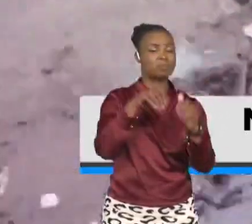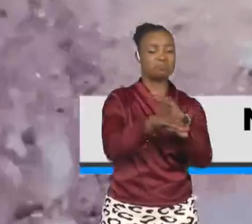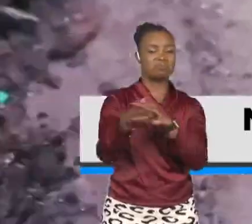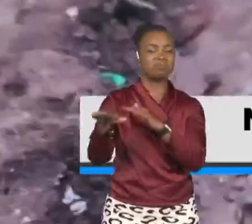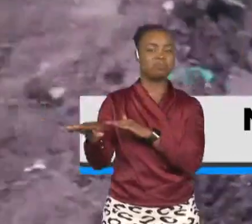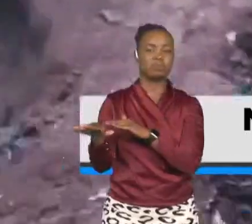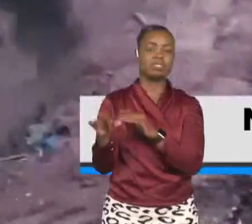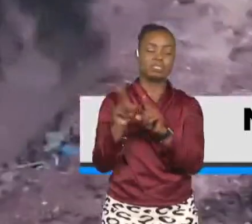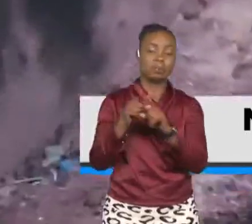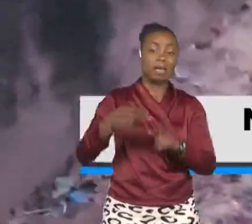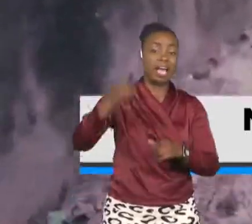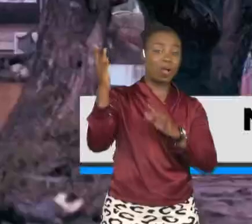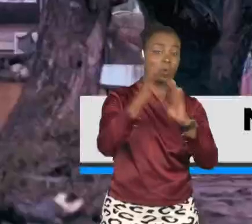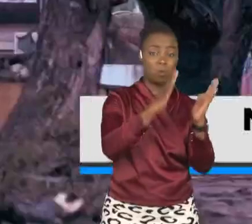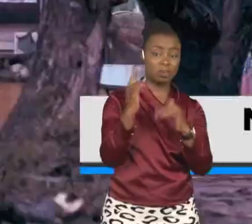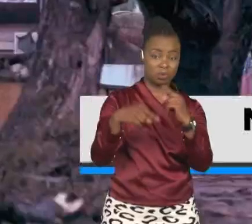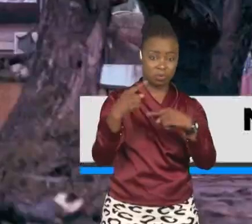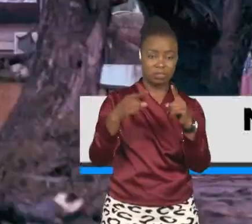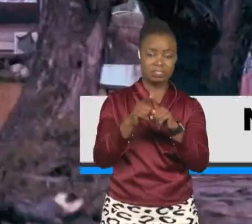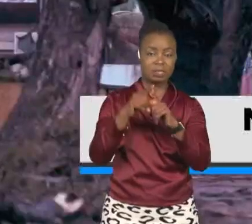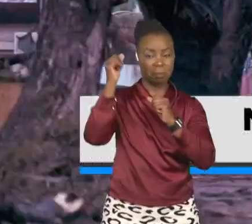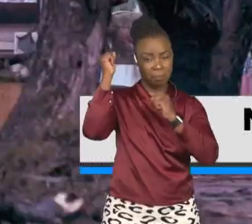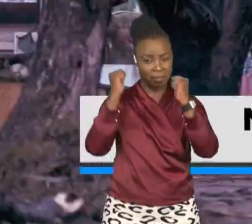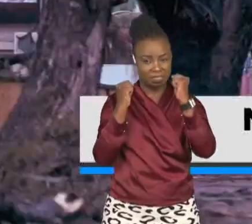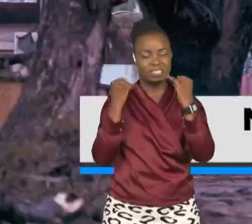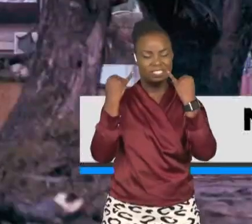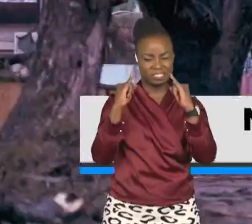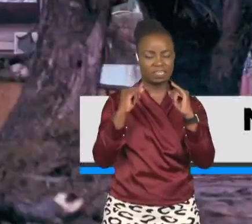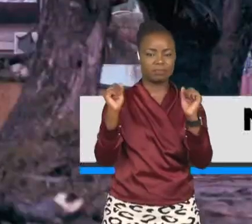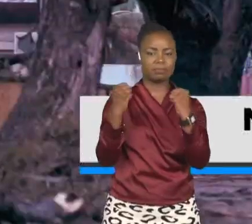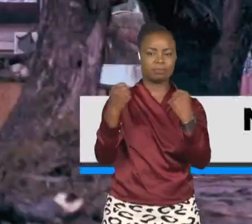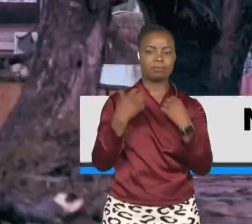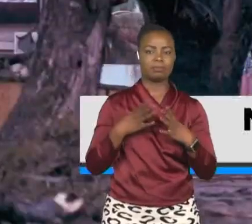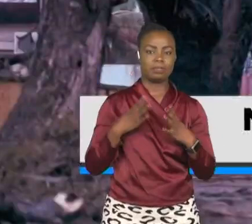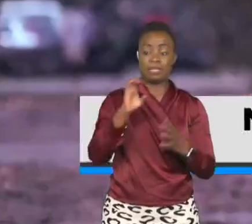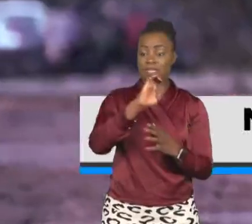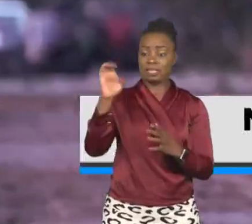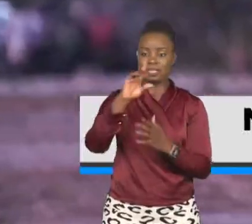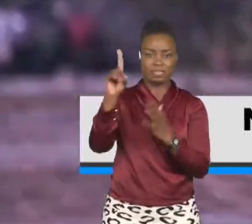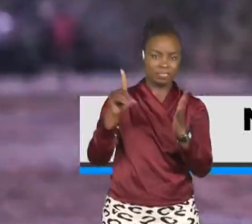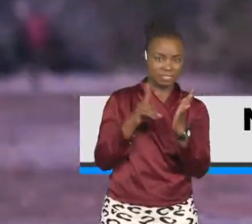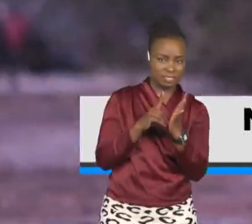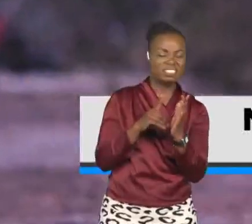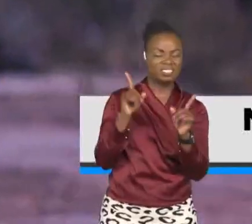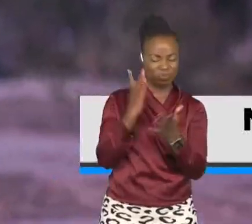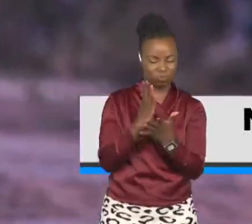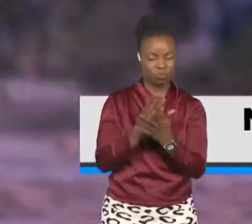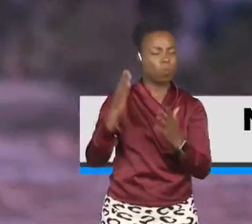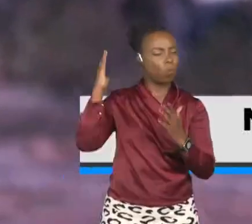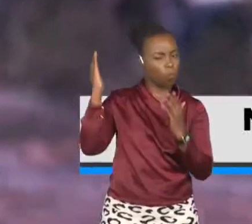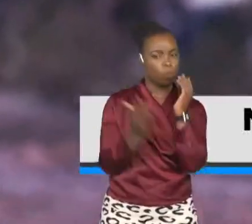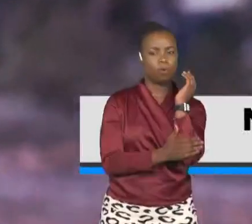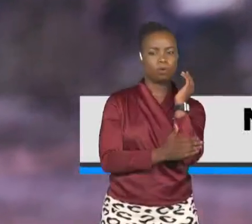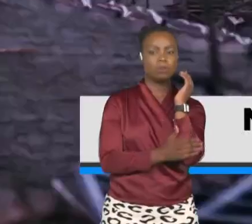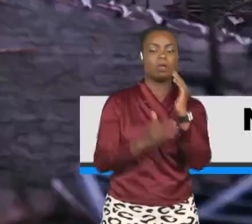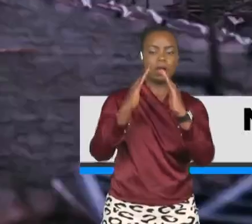winds and dense clouds have hampered military rescue helicopter flights. The eastern district of Chimanimani was worst hit, with houses and